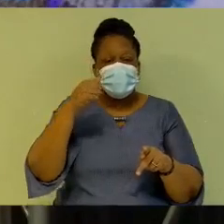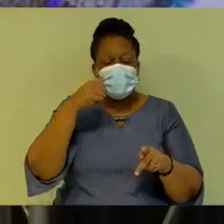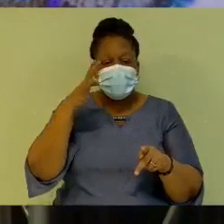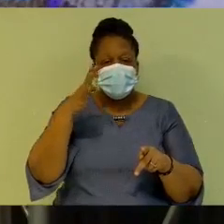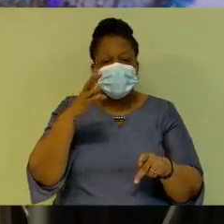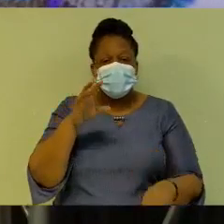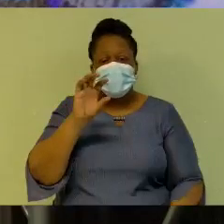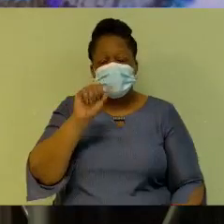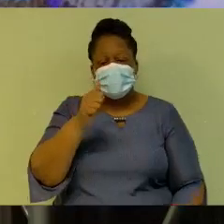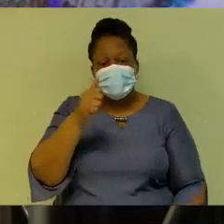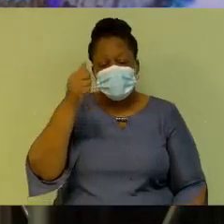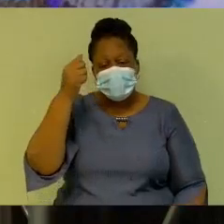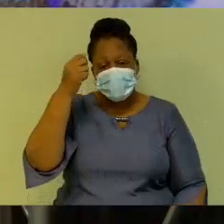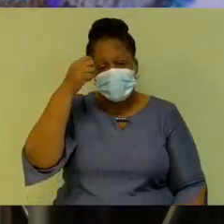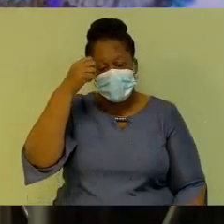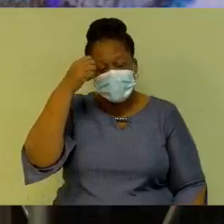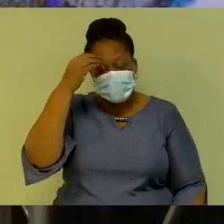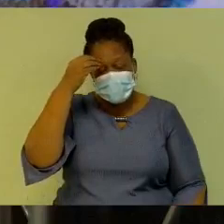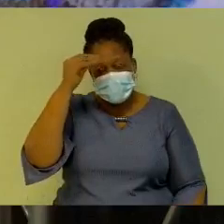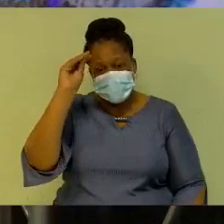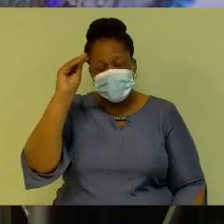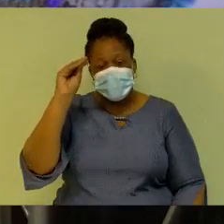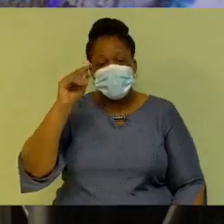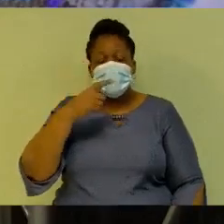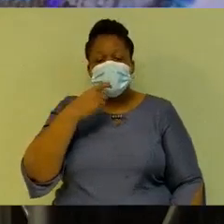includes 48 cases of physical abuse,